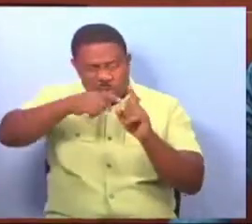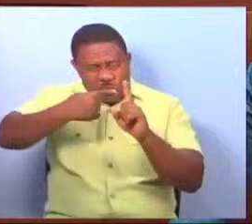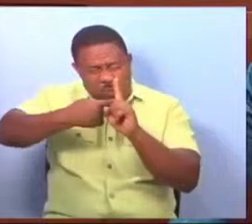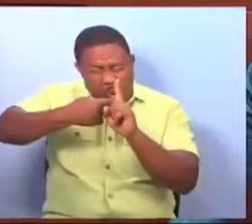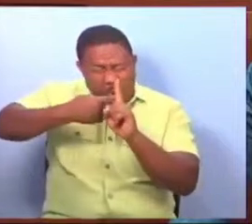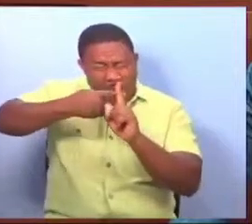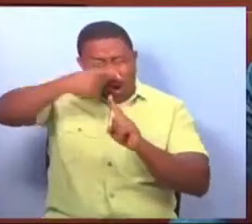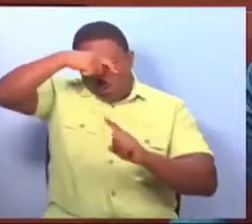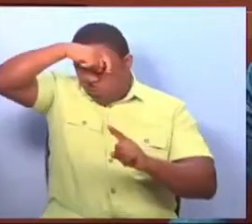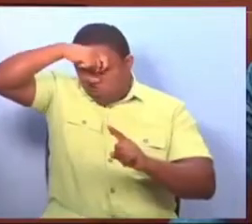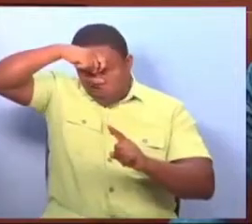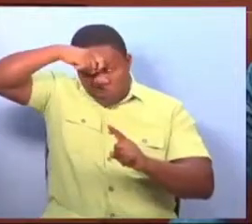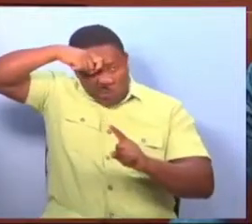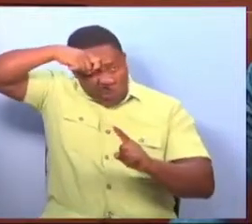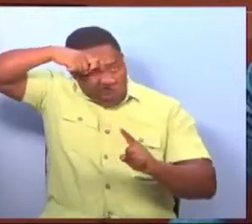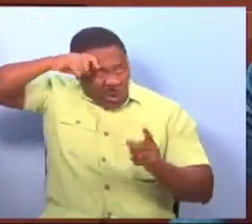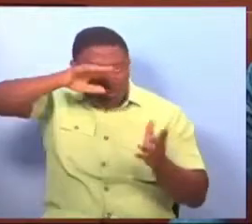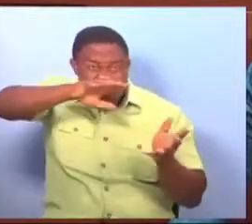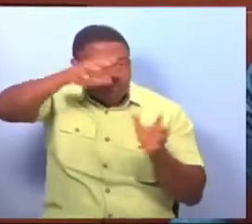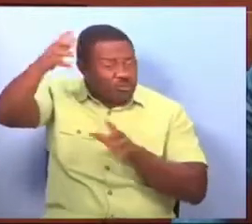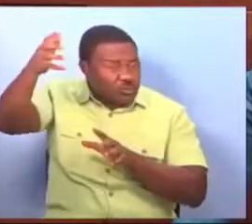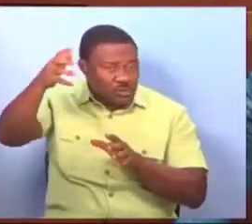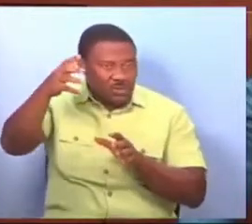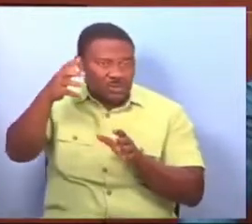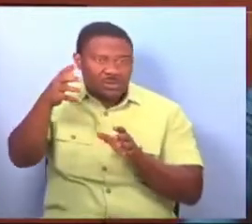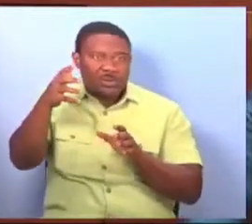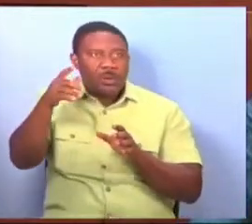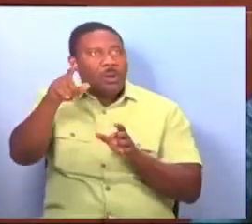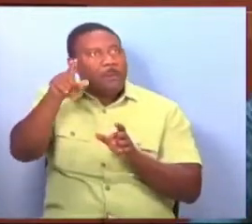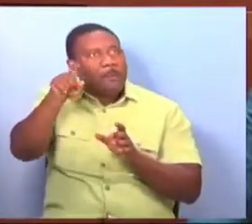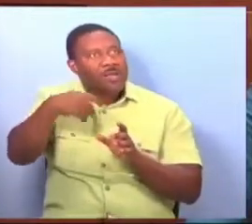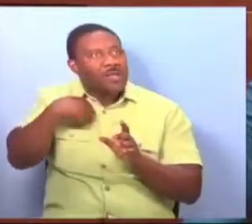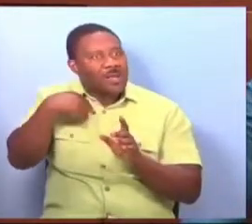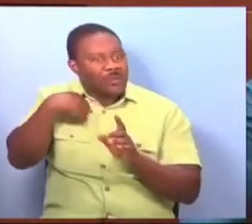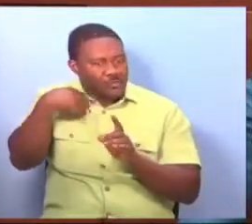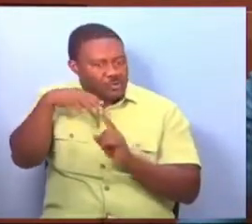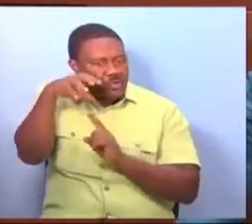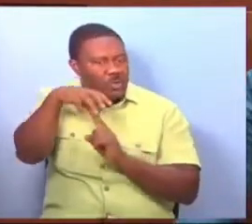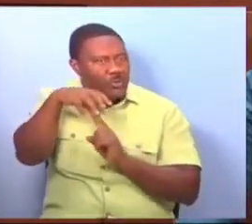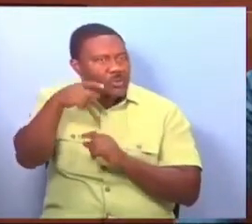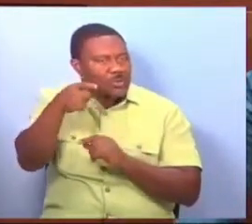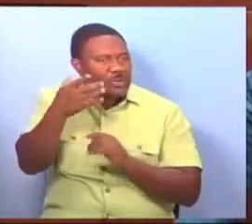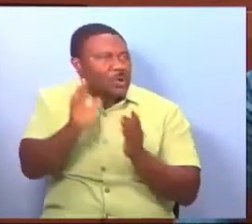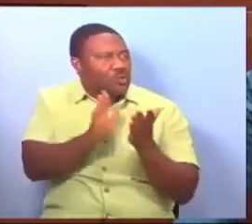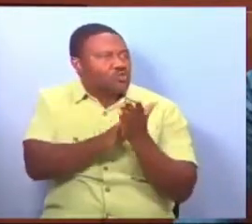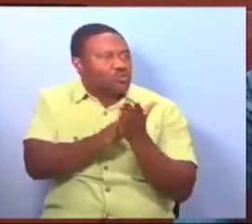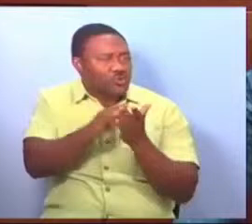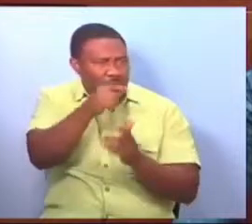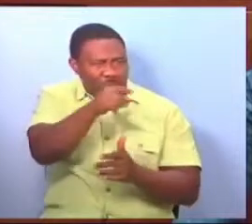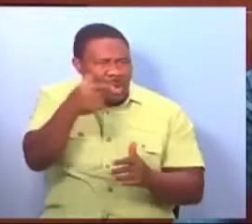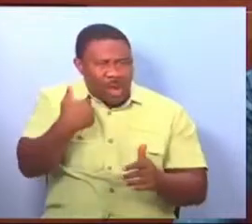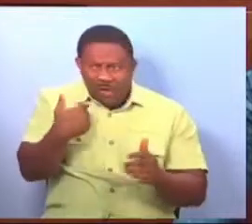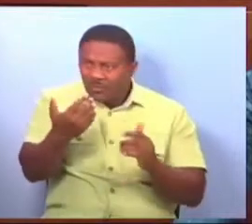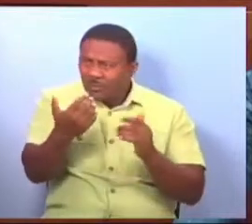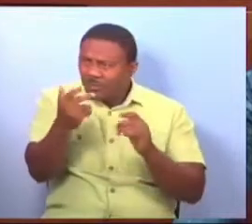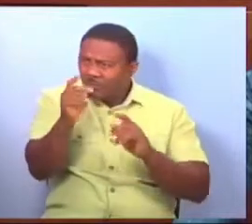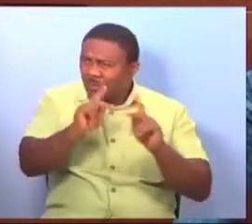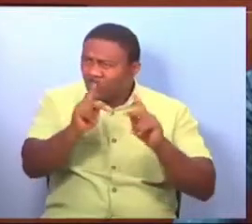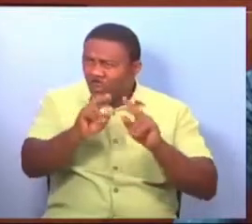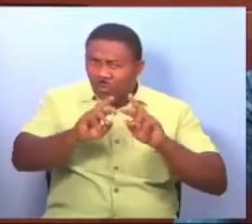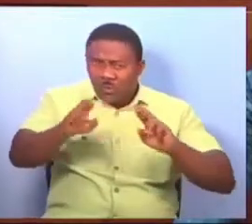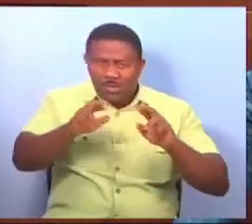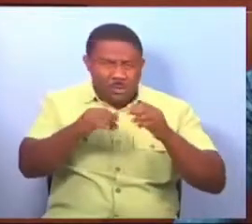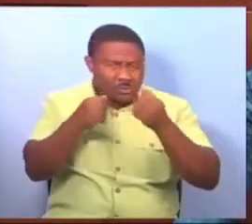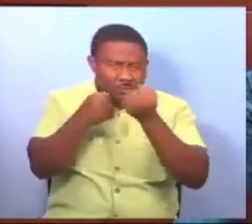displacement, it is important to also have champions of climate change, particularly in our schools, in all schools. It is important that